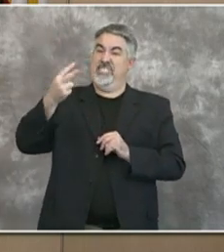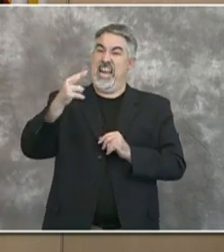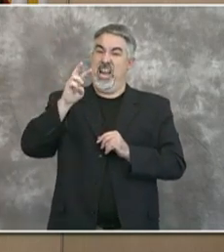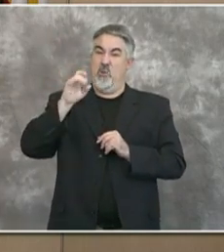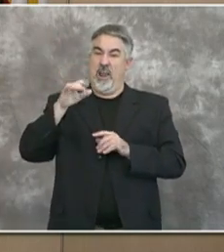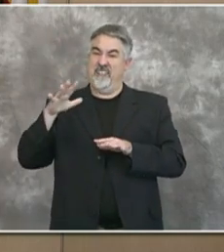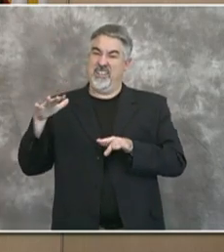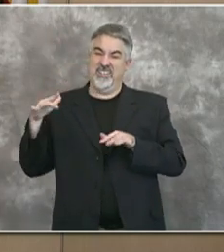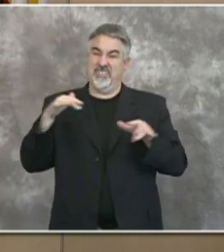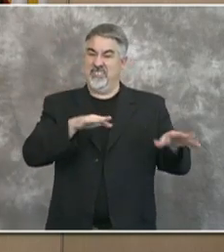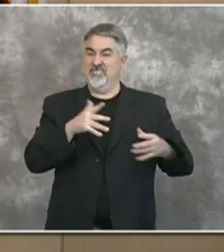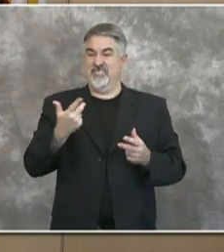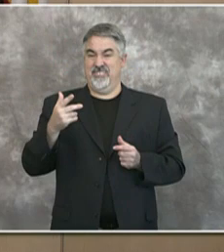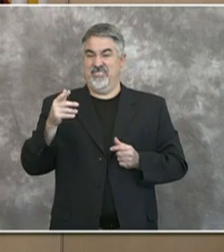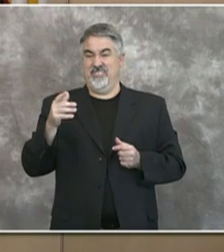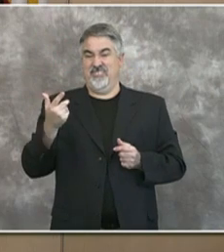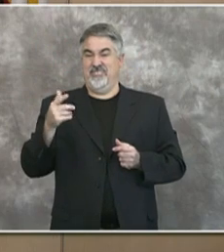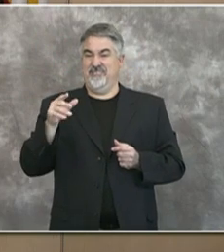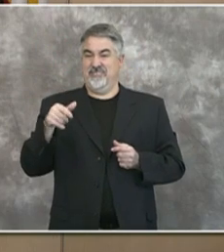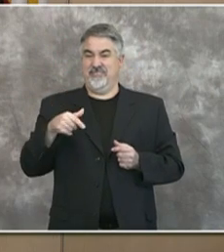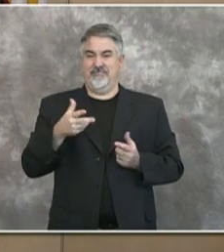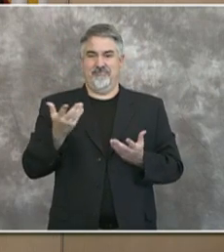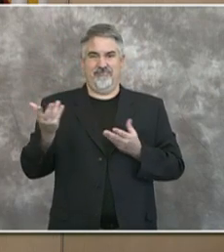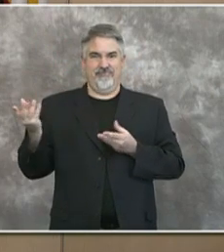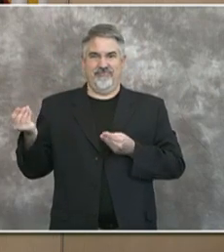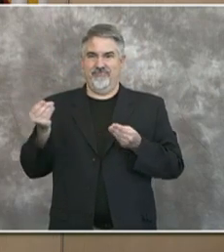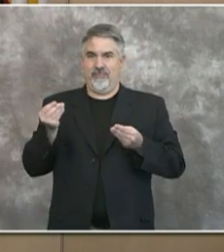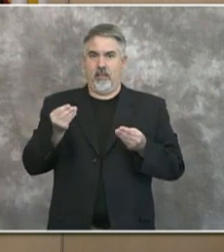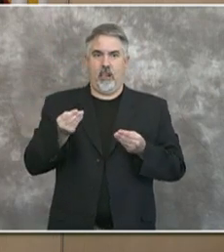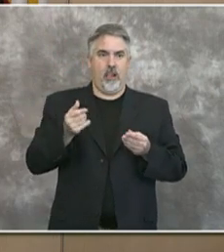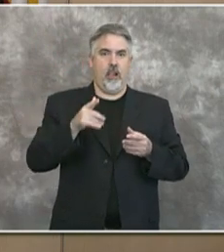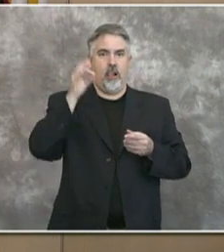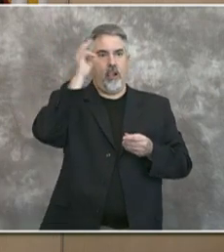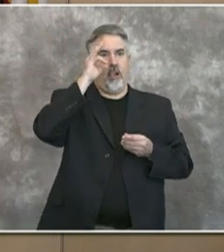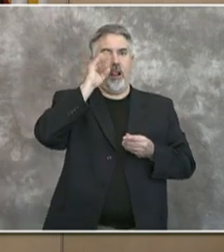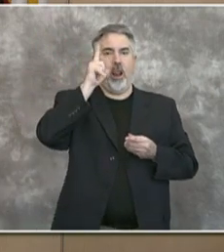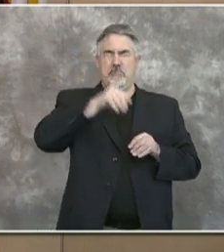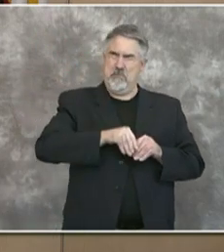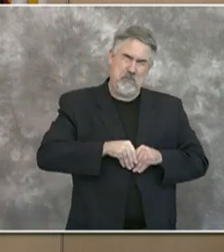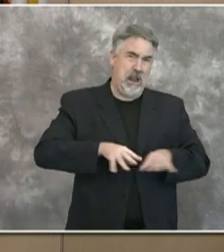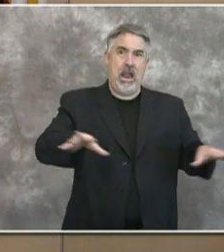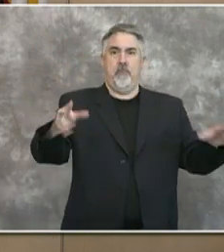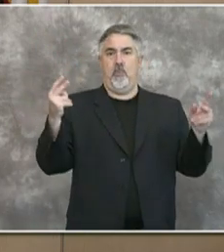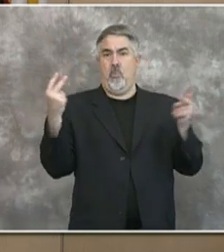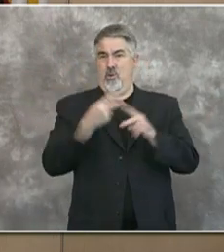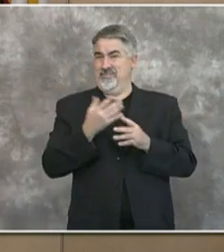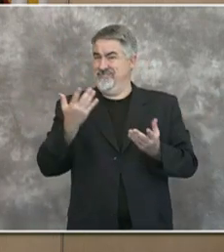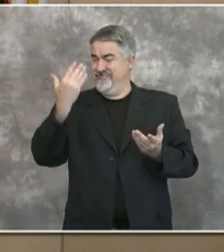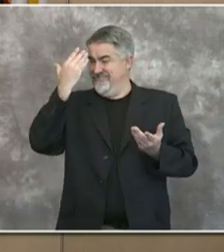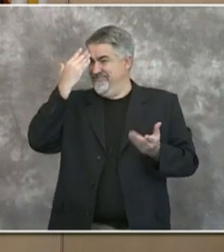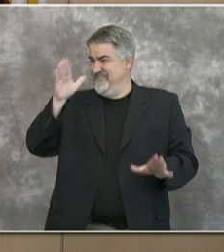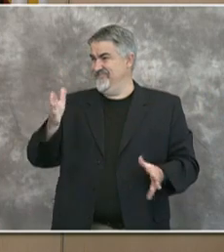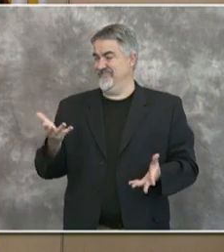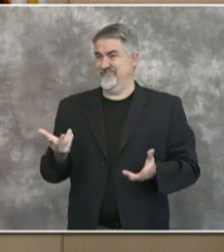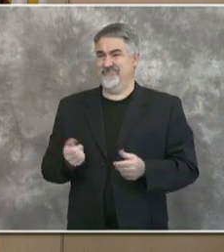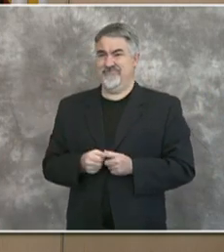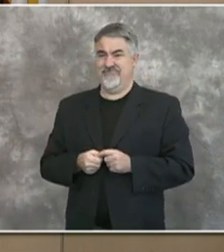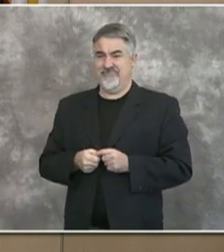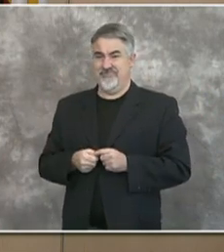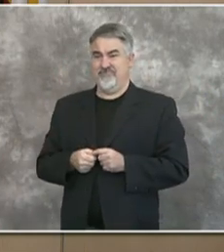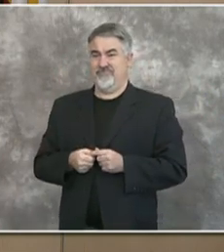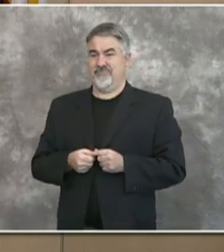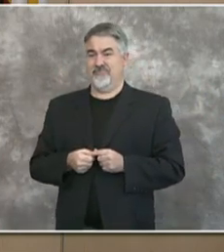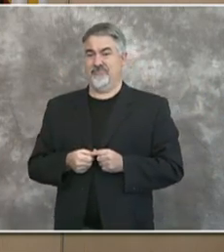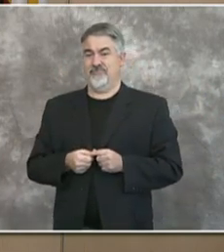we don't know the true characteristics of its behavior, so we will just have to wait and see. Okay, and I have one more, and this is from Kimberly Hunt at